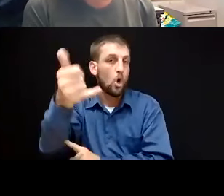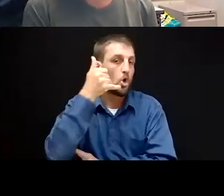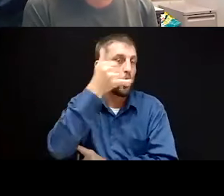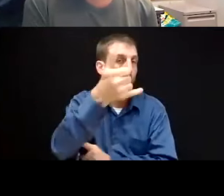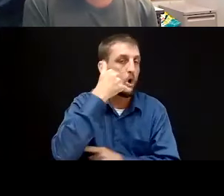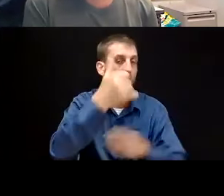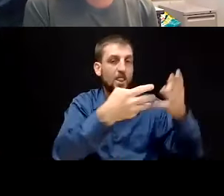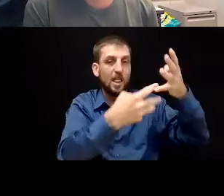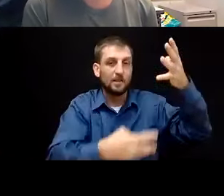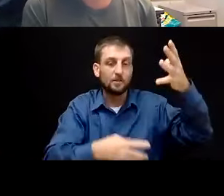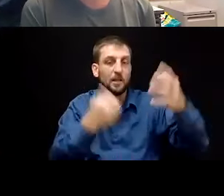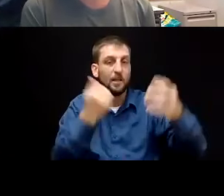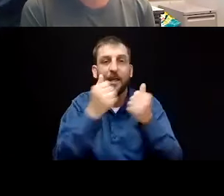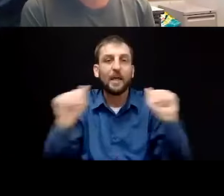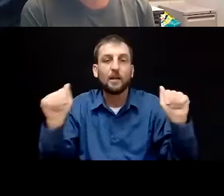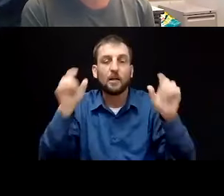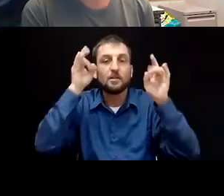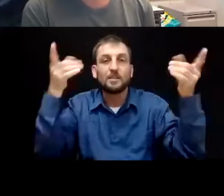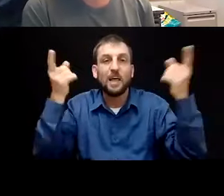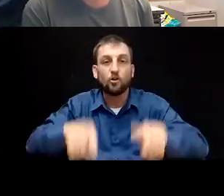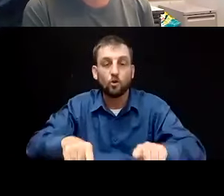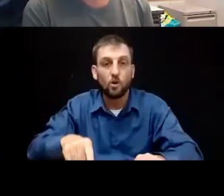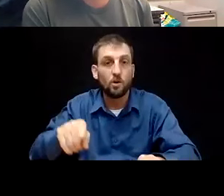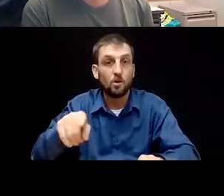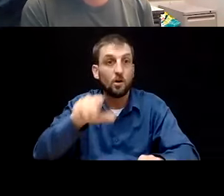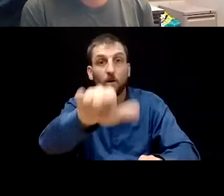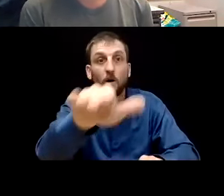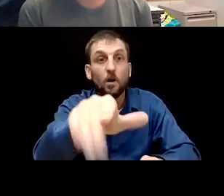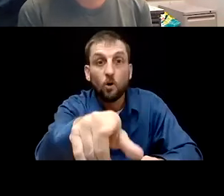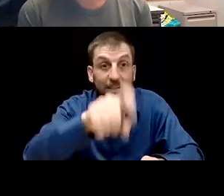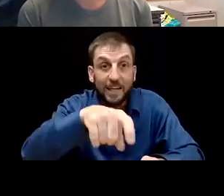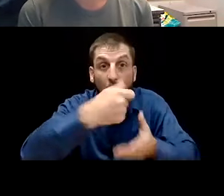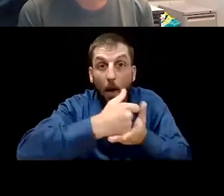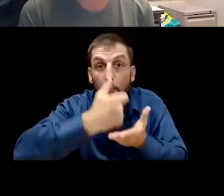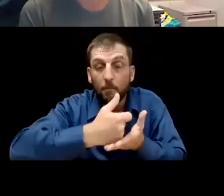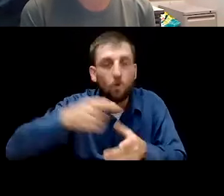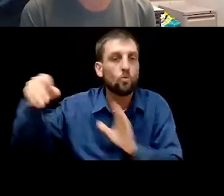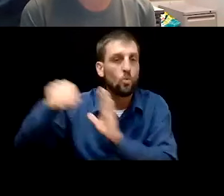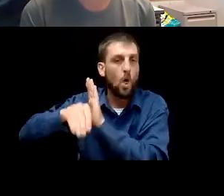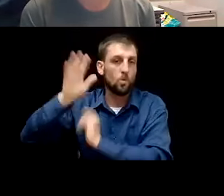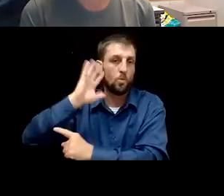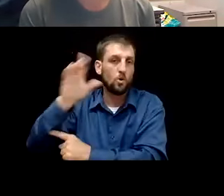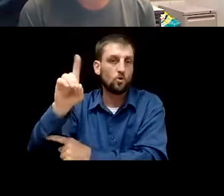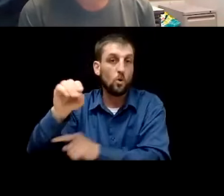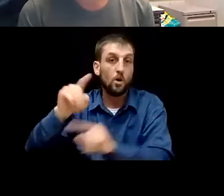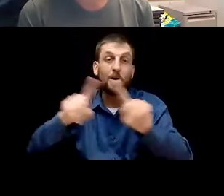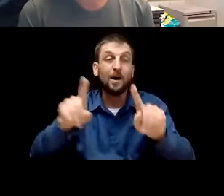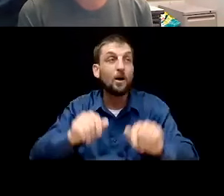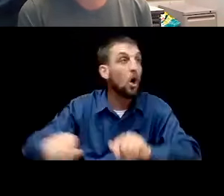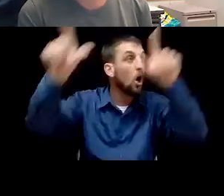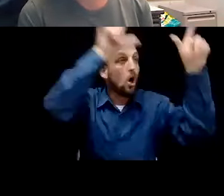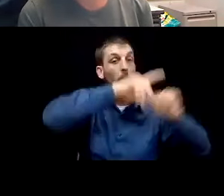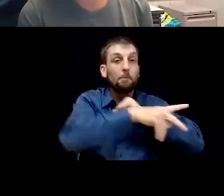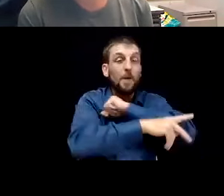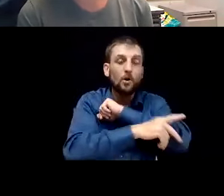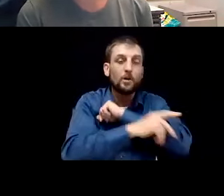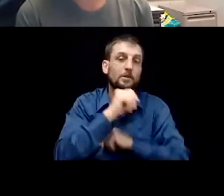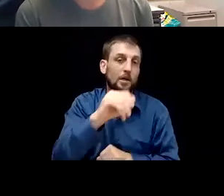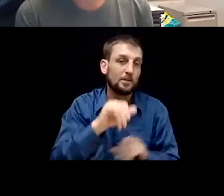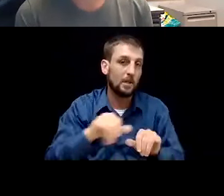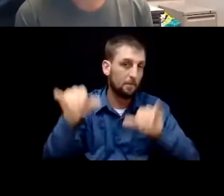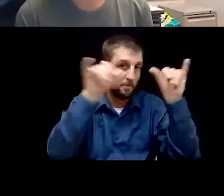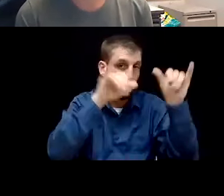every disaster and reach out to say, hey, do you still need help? But all parishes are not created equal. Some parishes don't have a